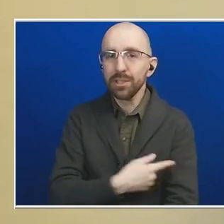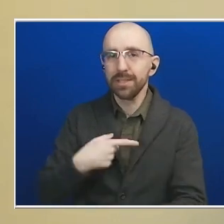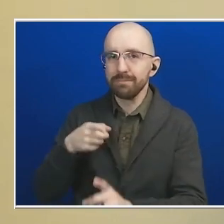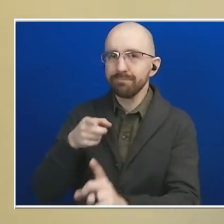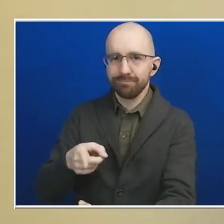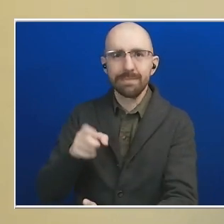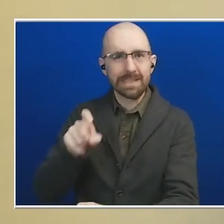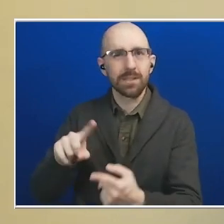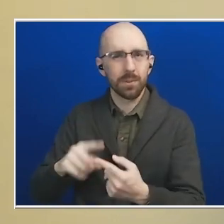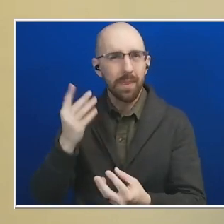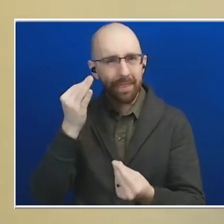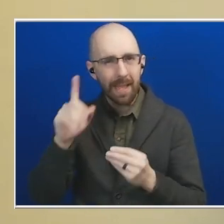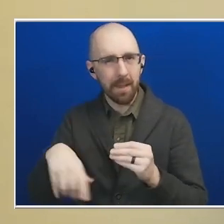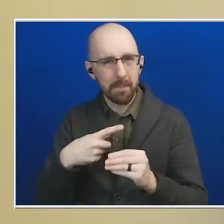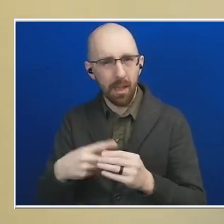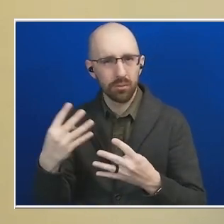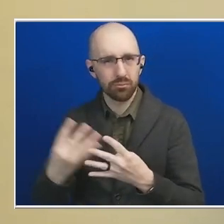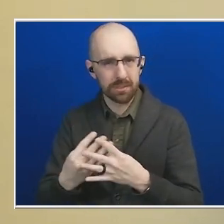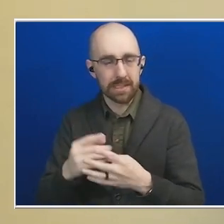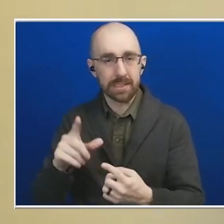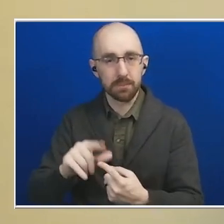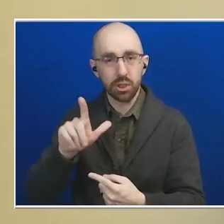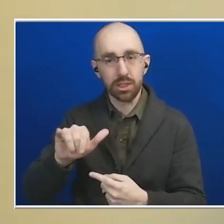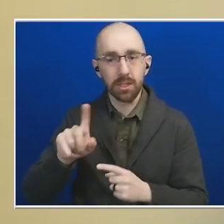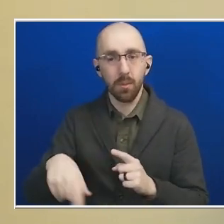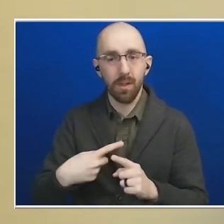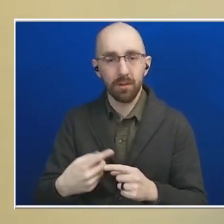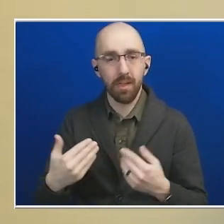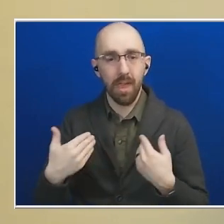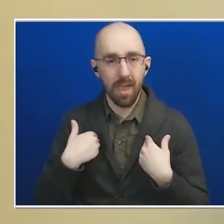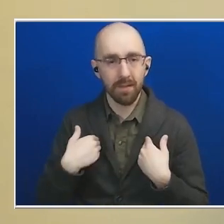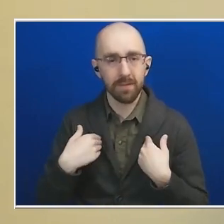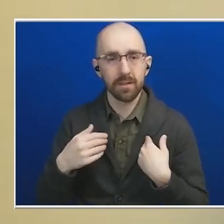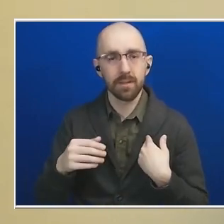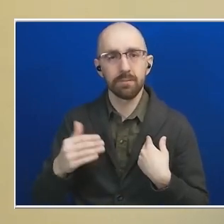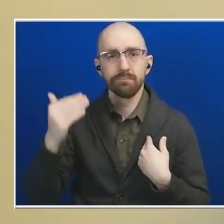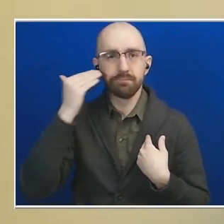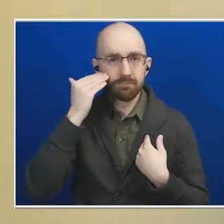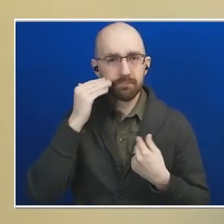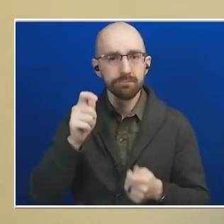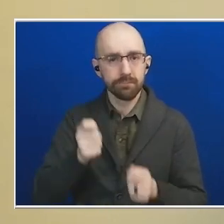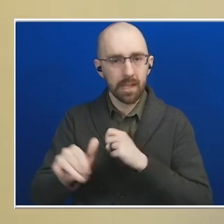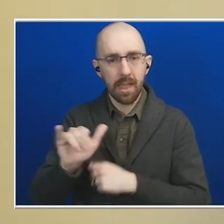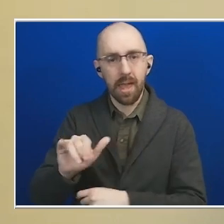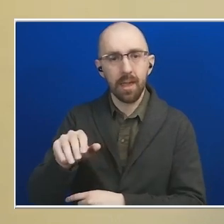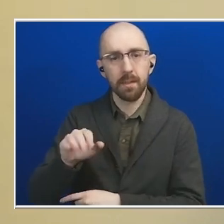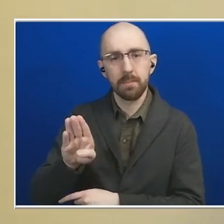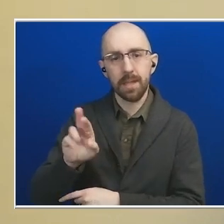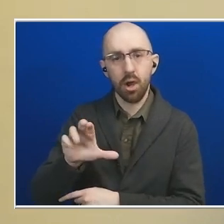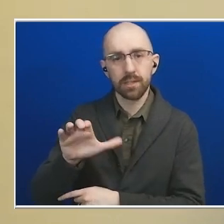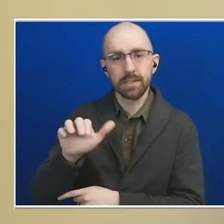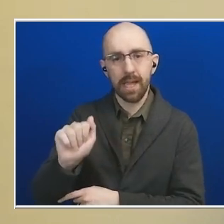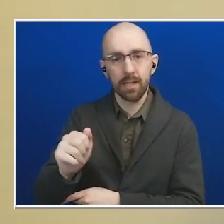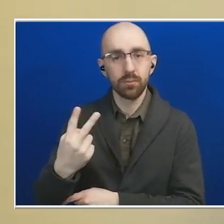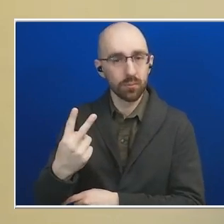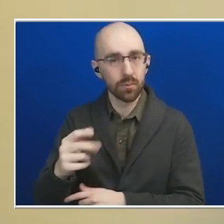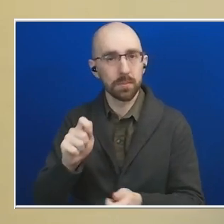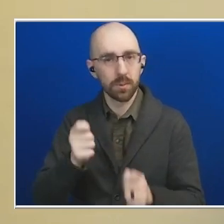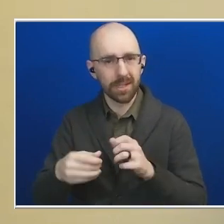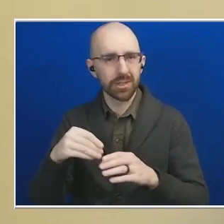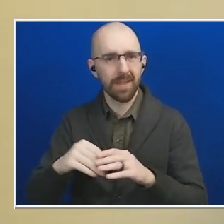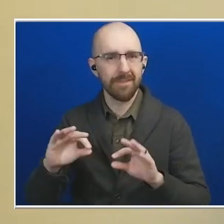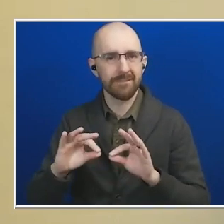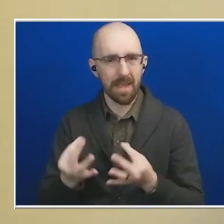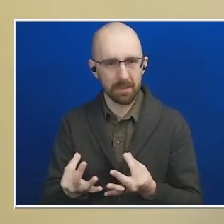think about, especially when there's a known mutation like a BRCA2 mutation in the family.